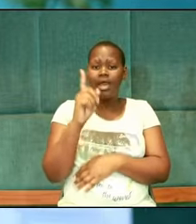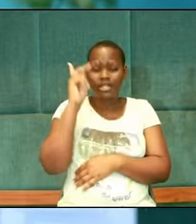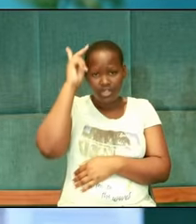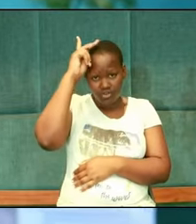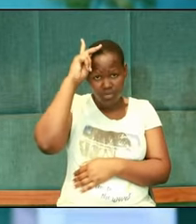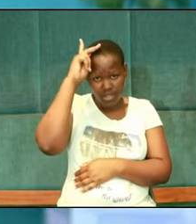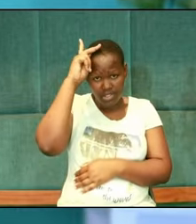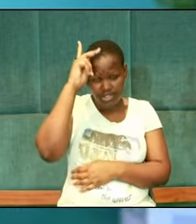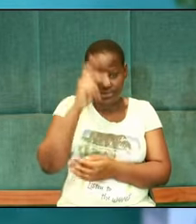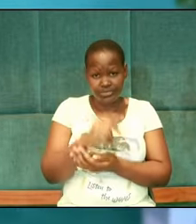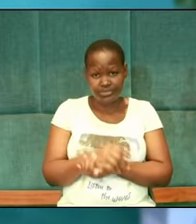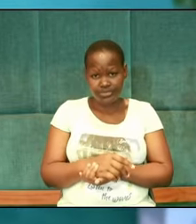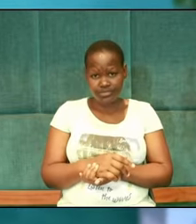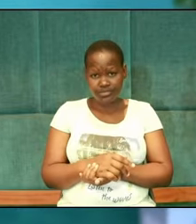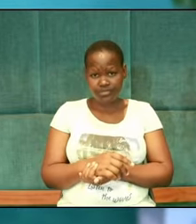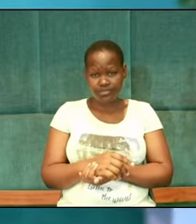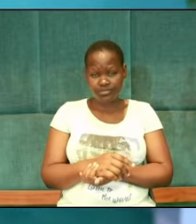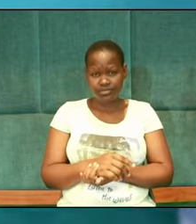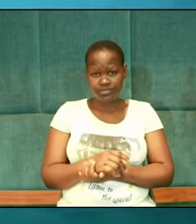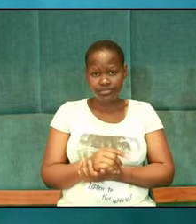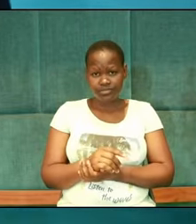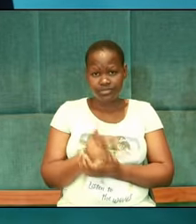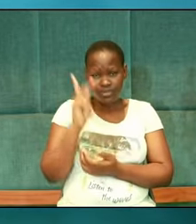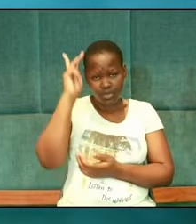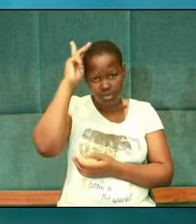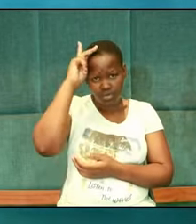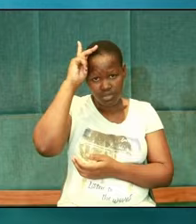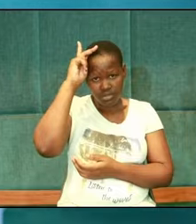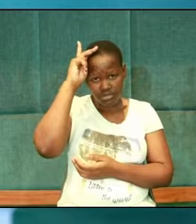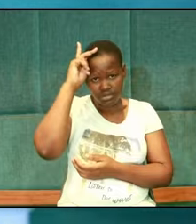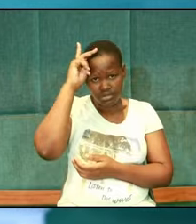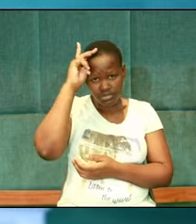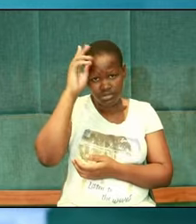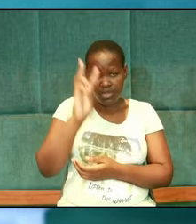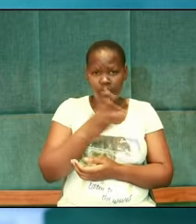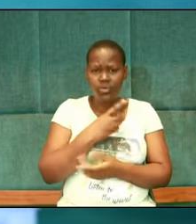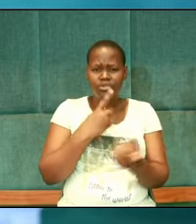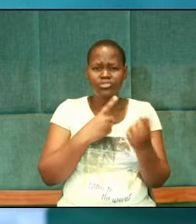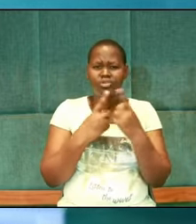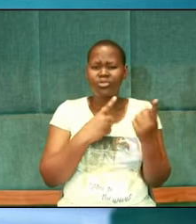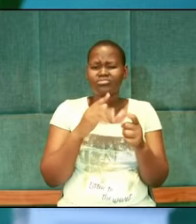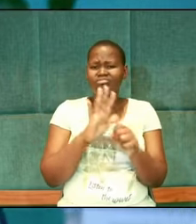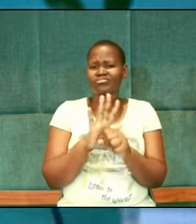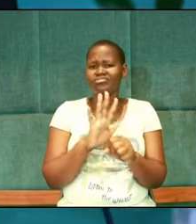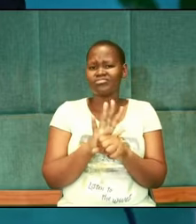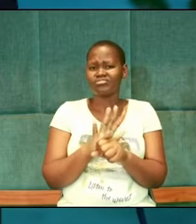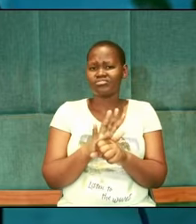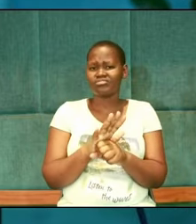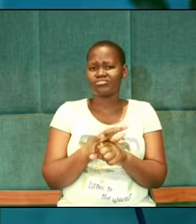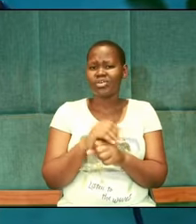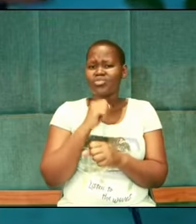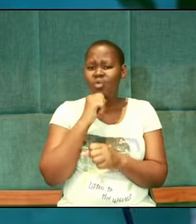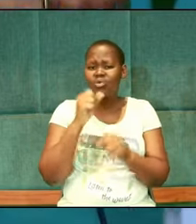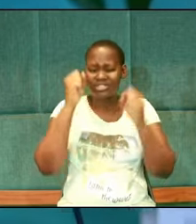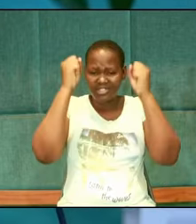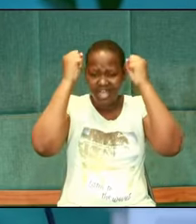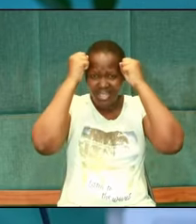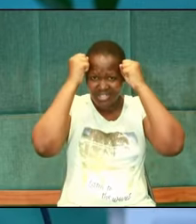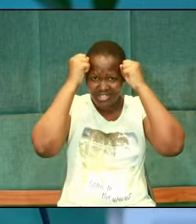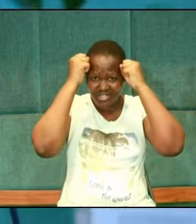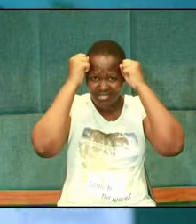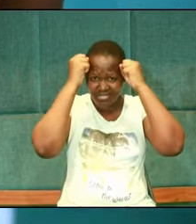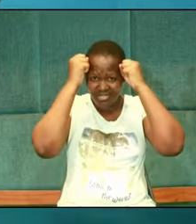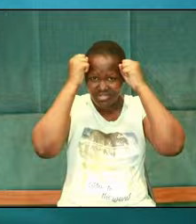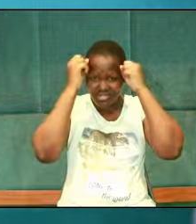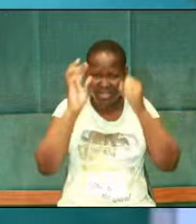struggling? Knowledge. We talk too much. We don't study. We are not